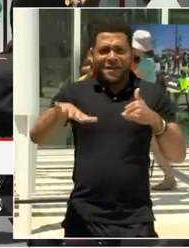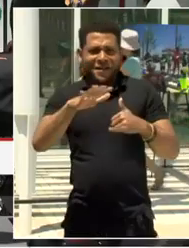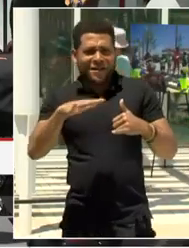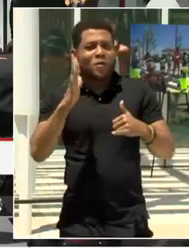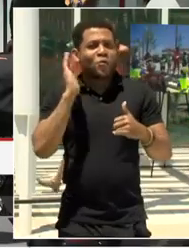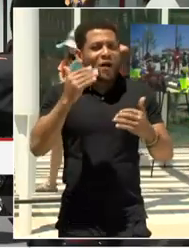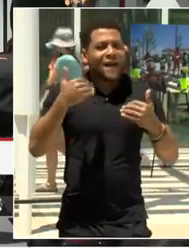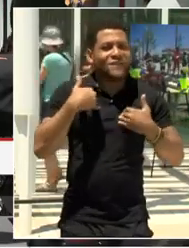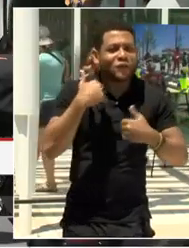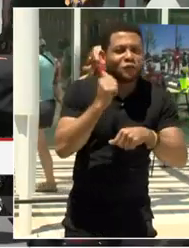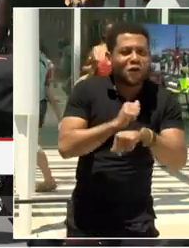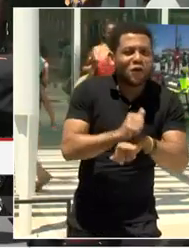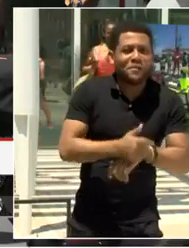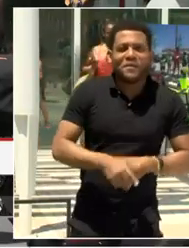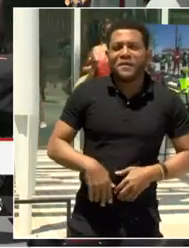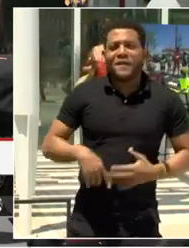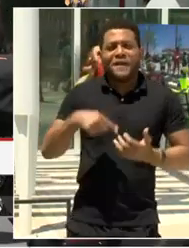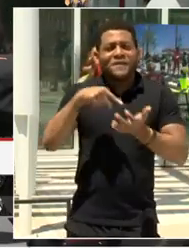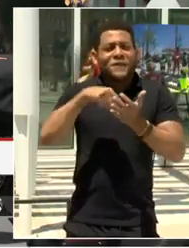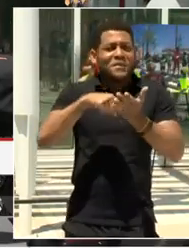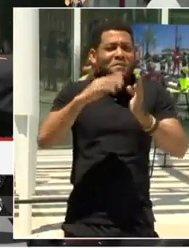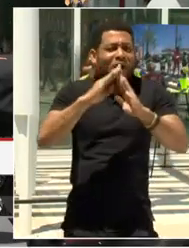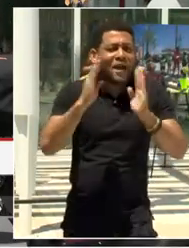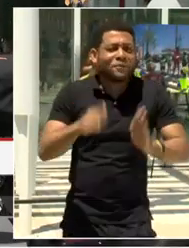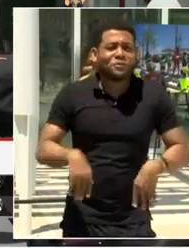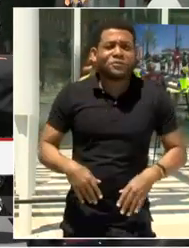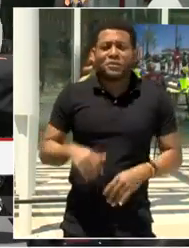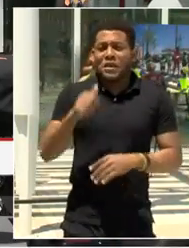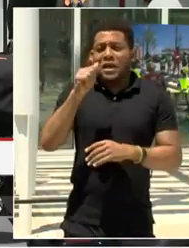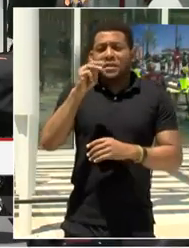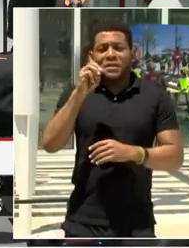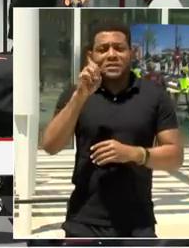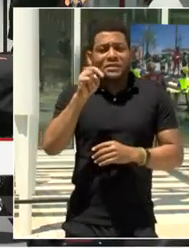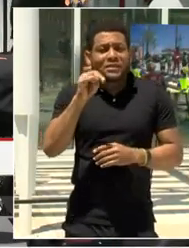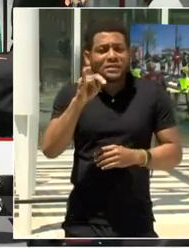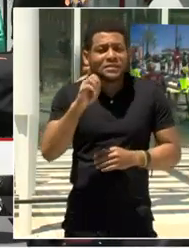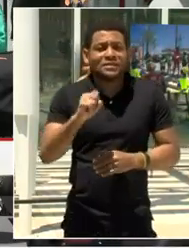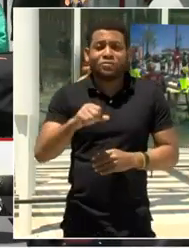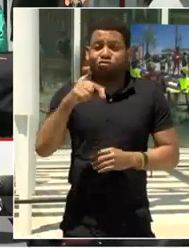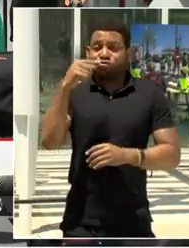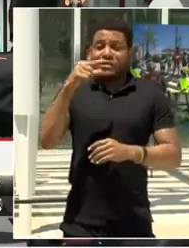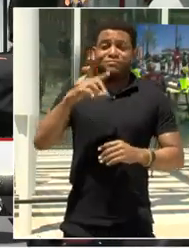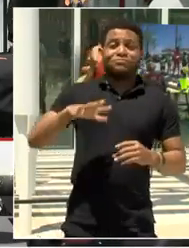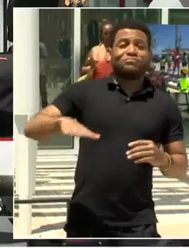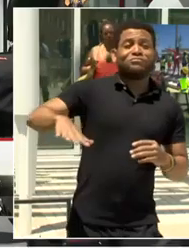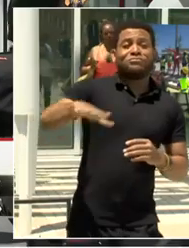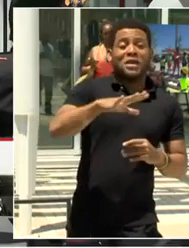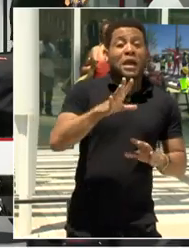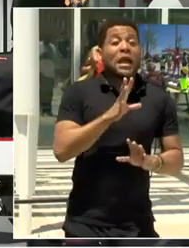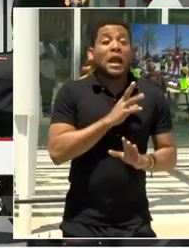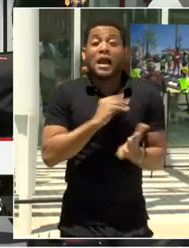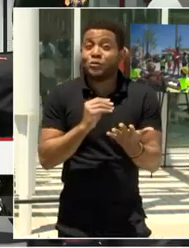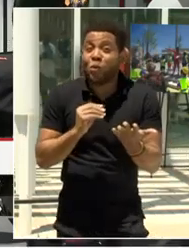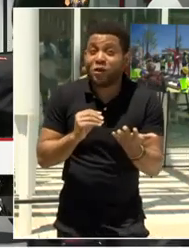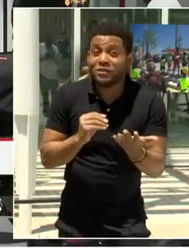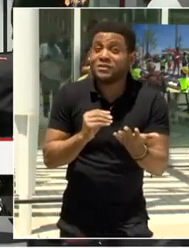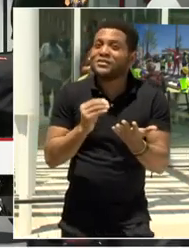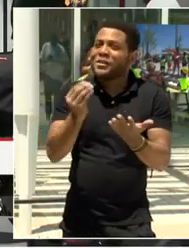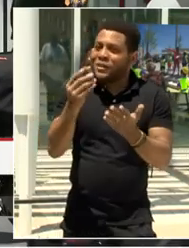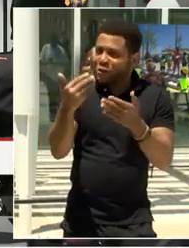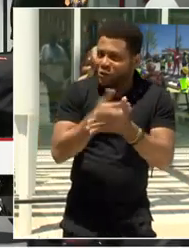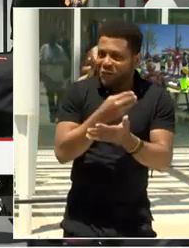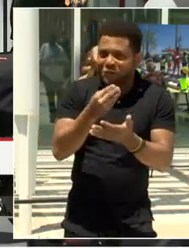new amenities, a new green space, and Nina, a new grocery store, because we're working on